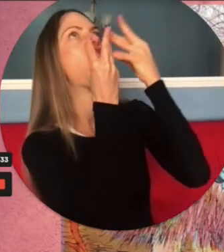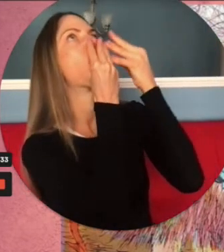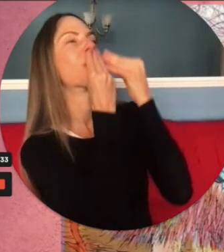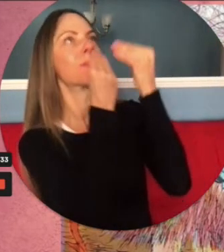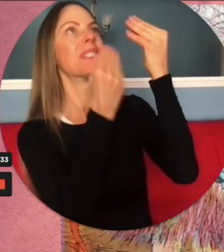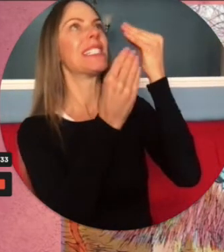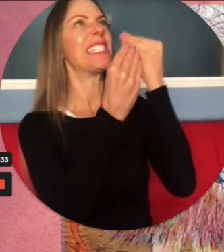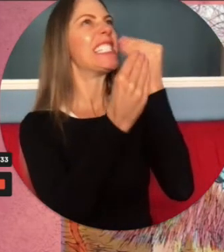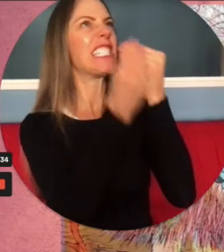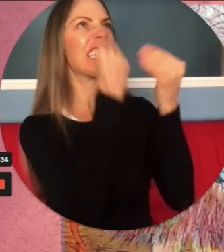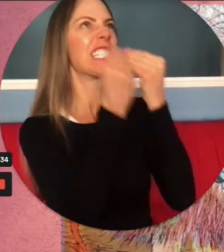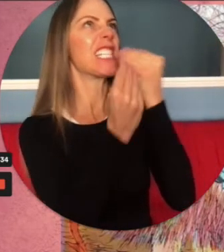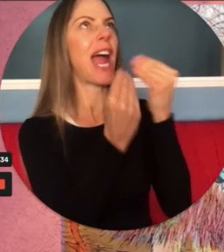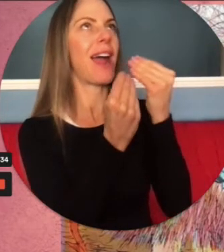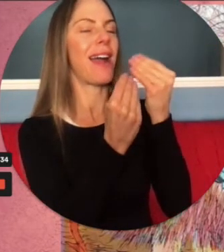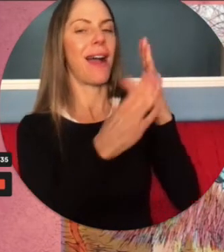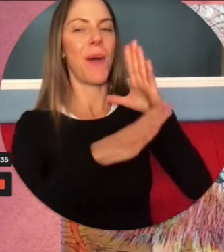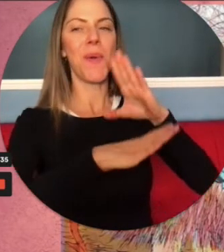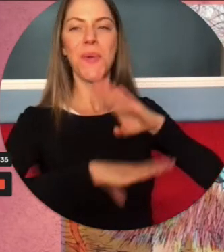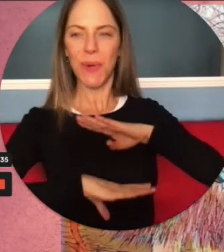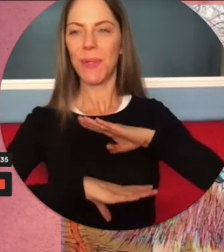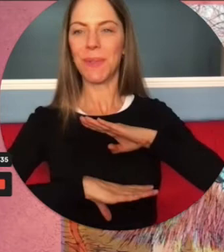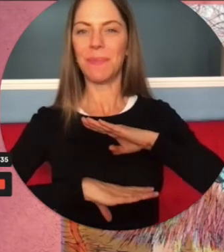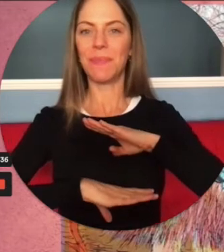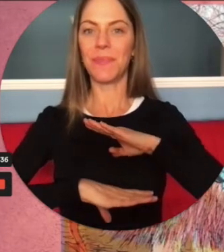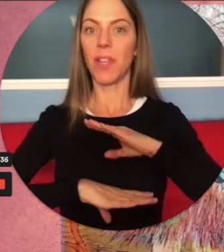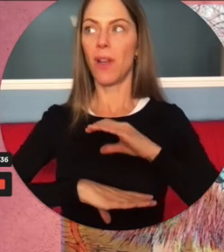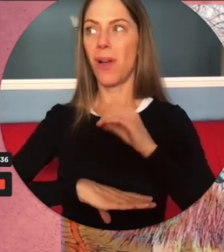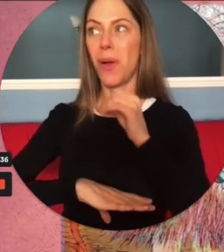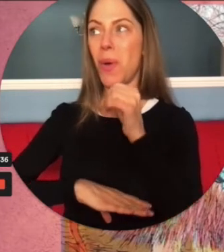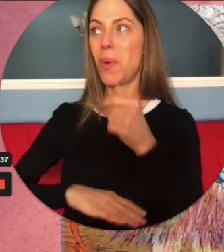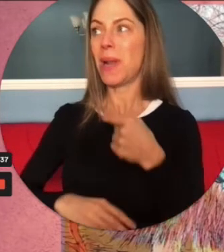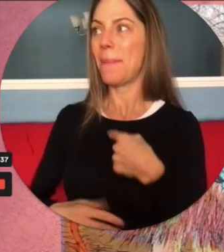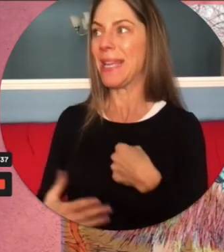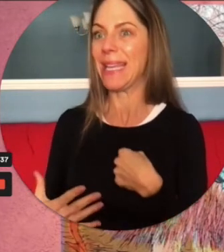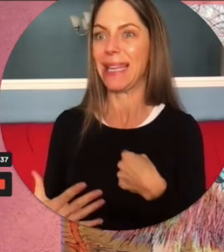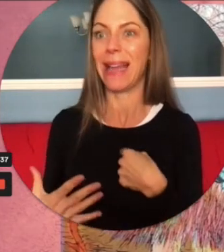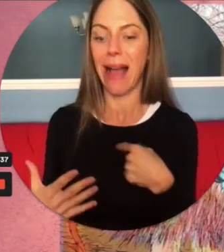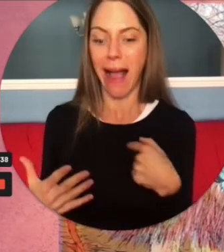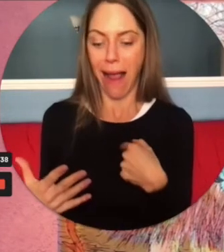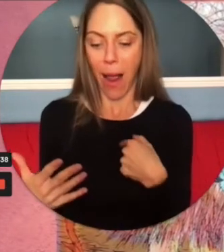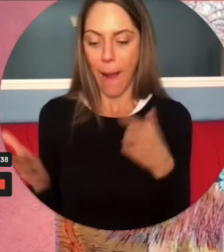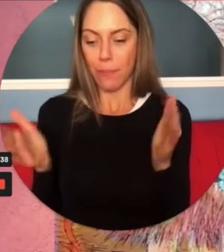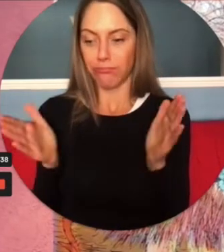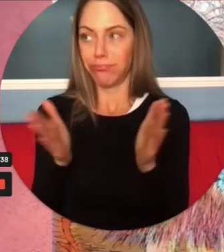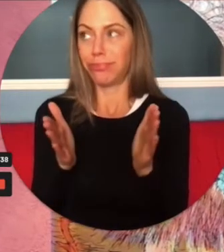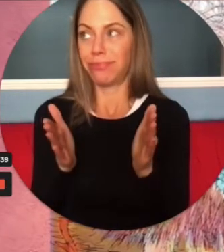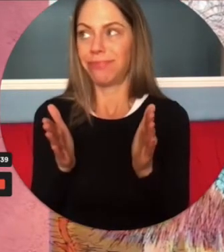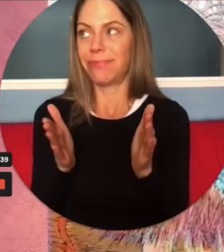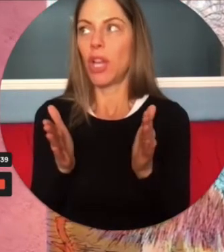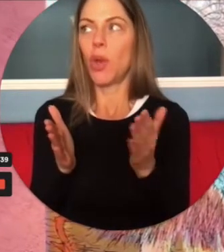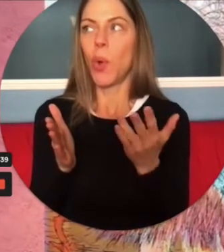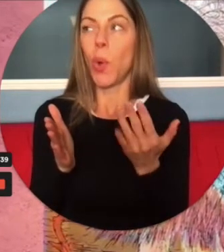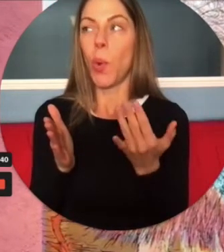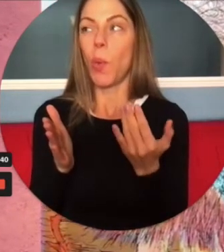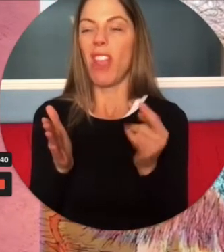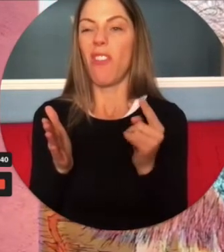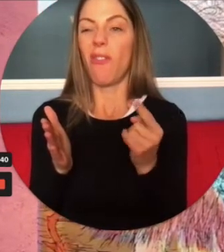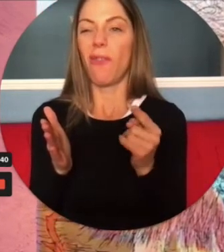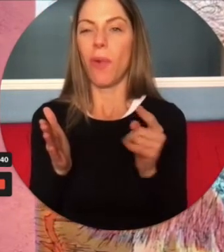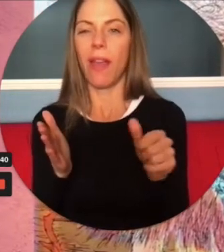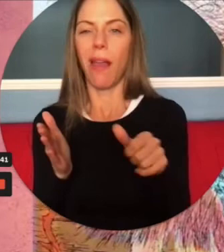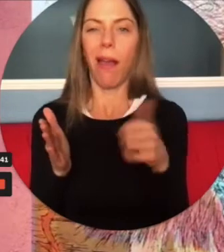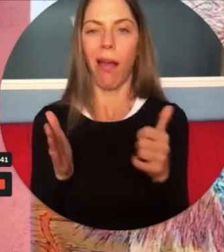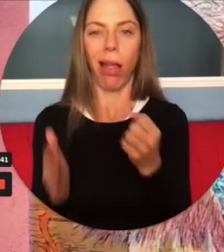said to billy goat wait till the second billy goat gruff comes he's much bigger well then be off with